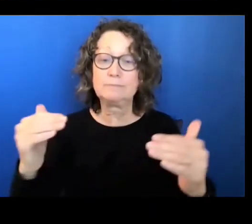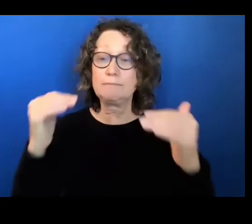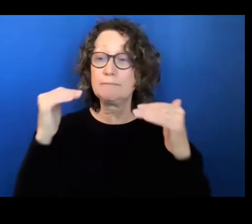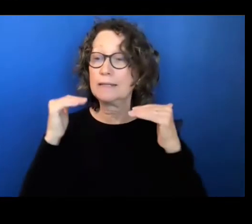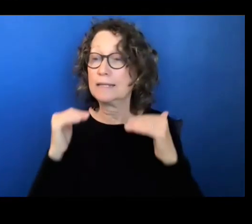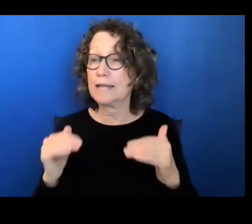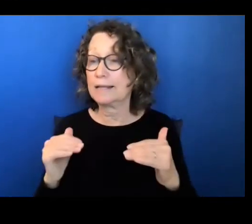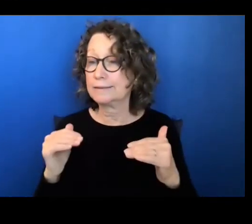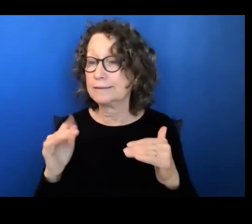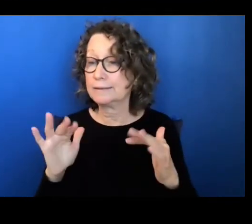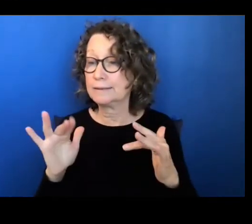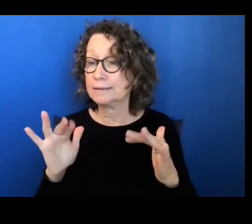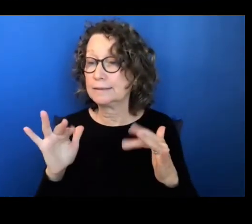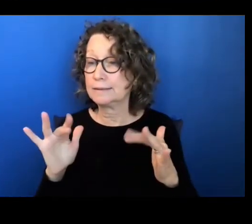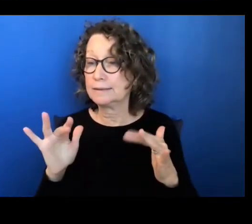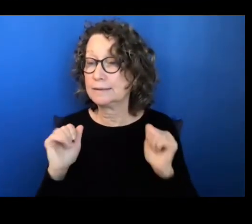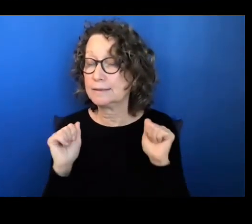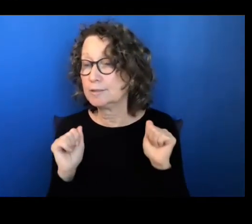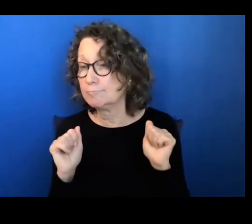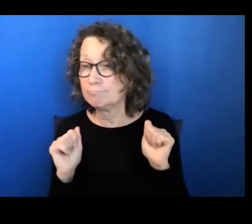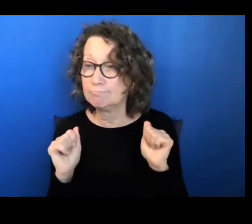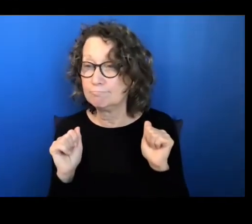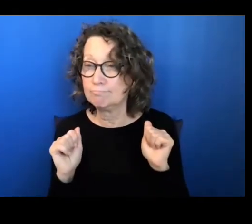up, we are going to